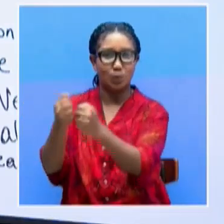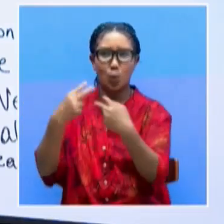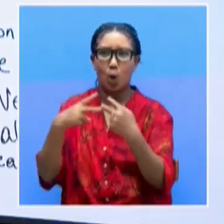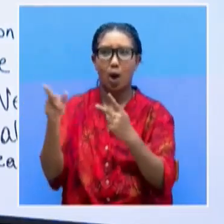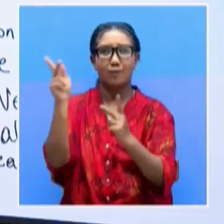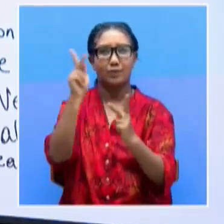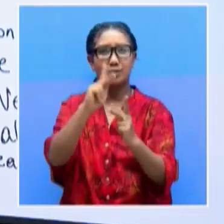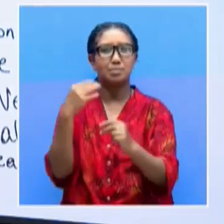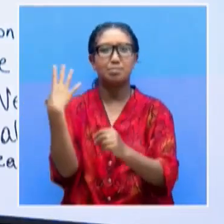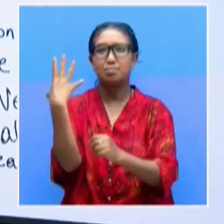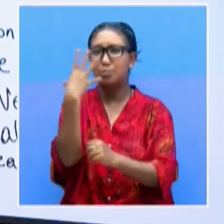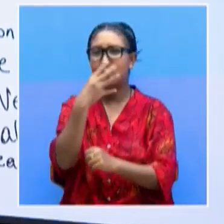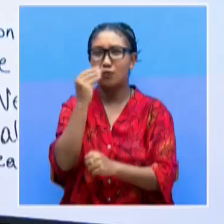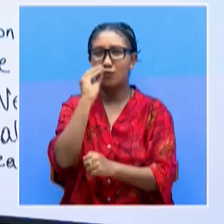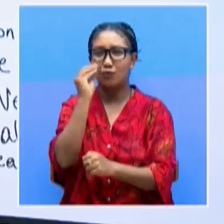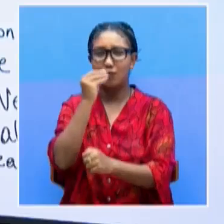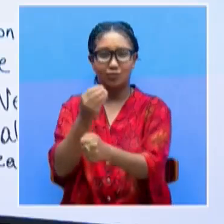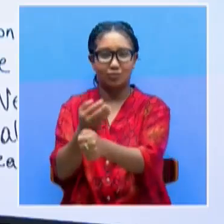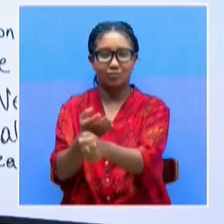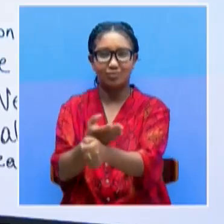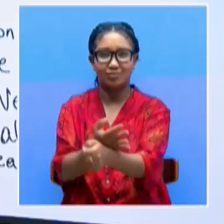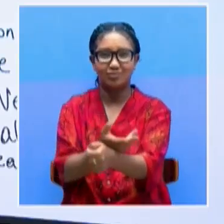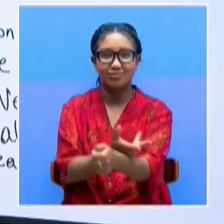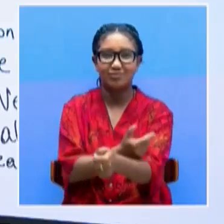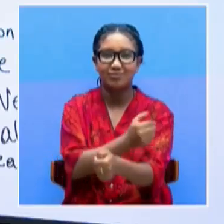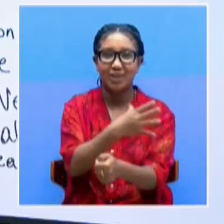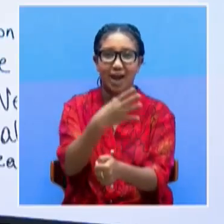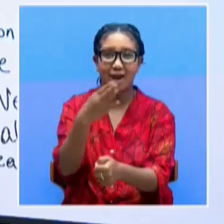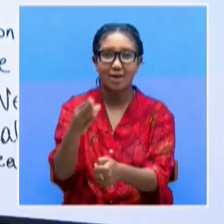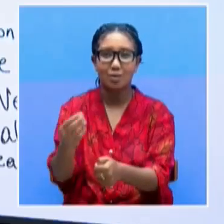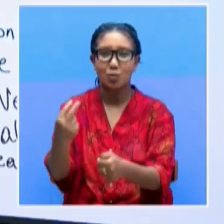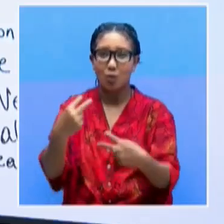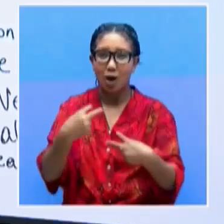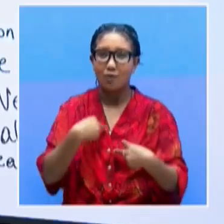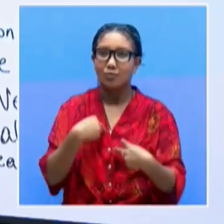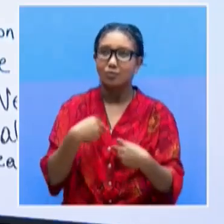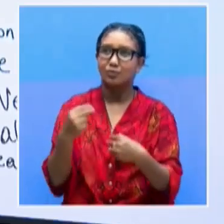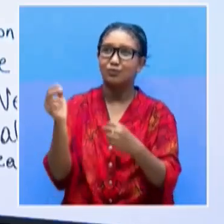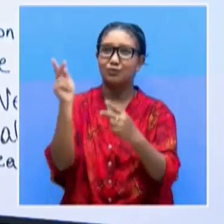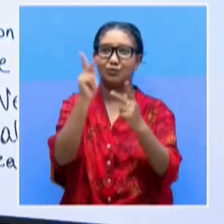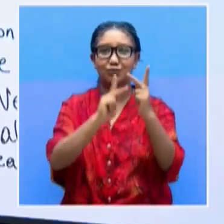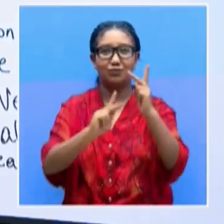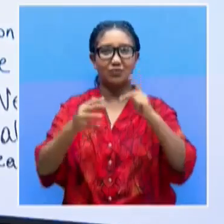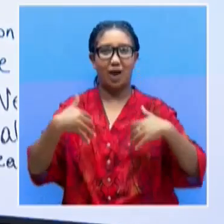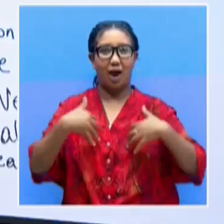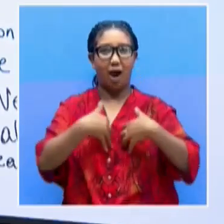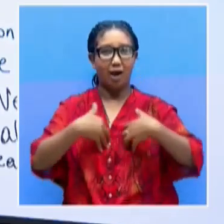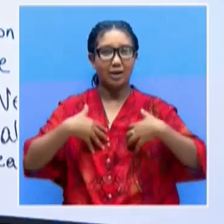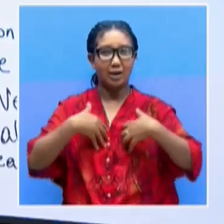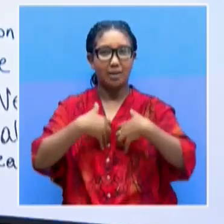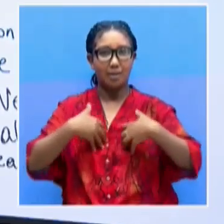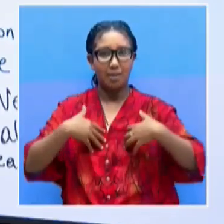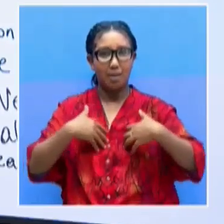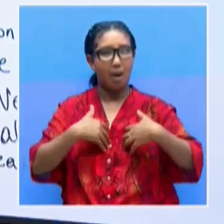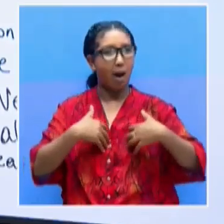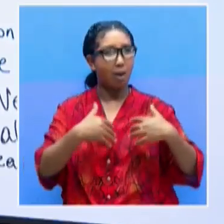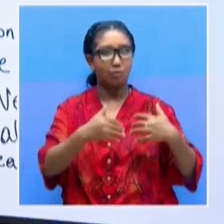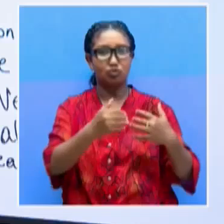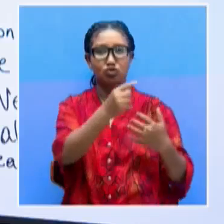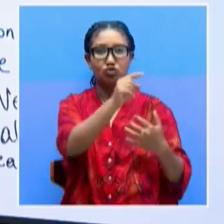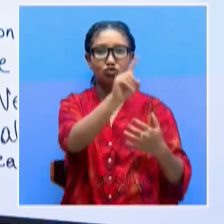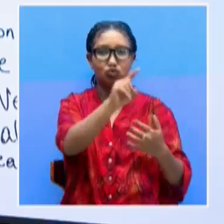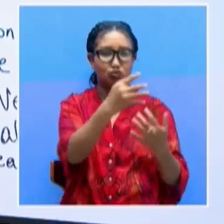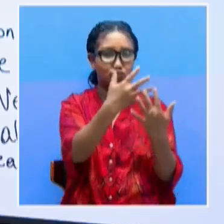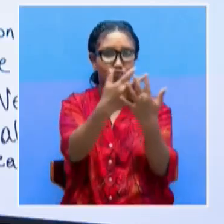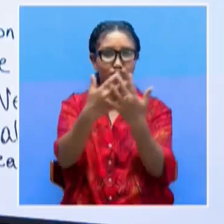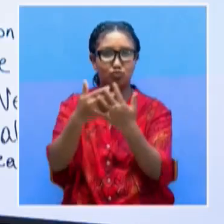seen a beautiful flower garden, and we have also visited the animals kept in the zoo,